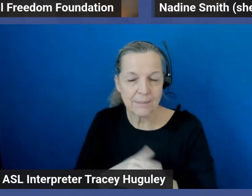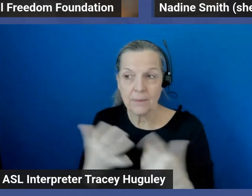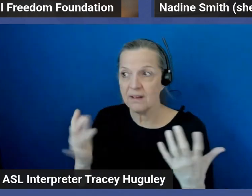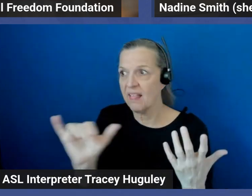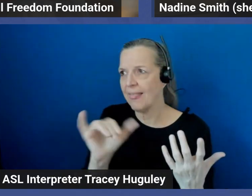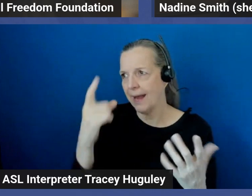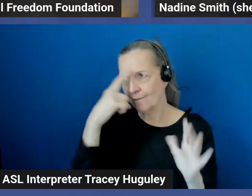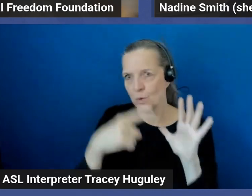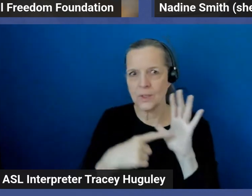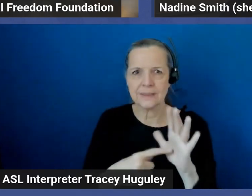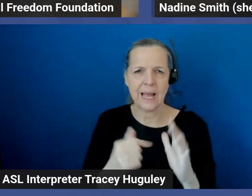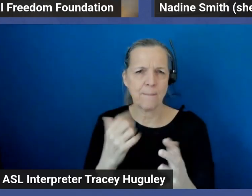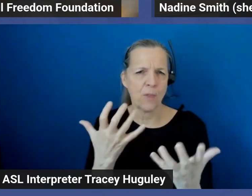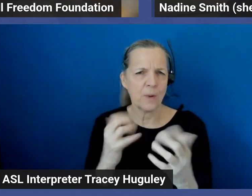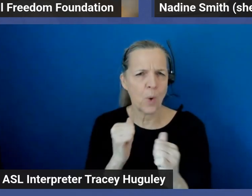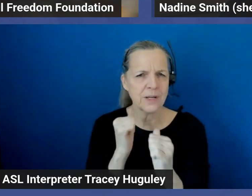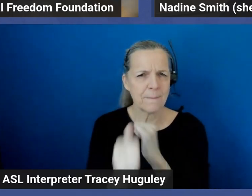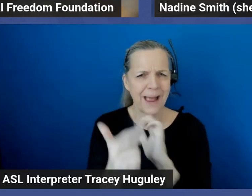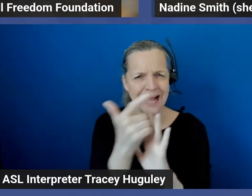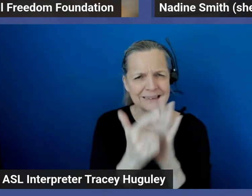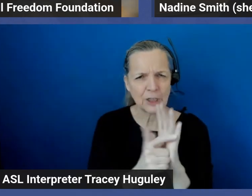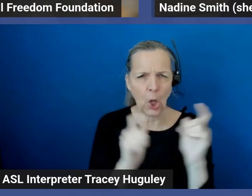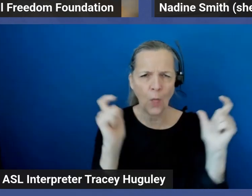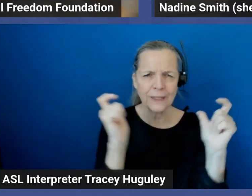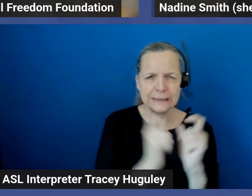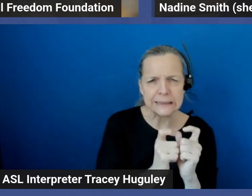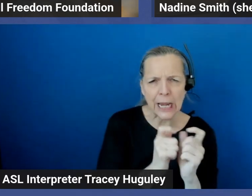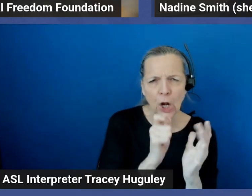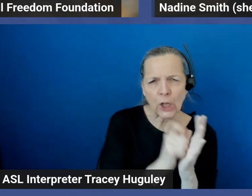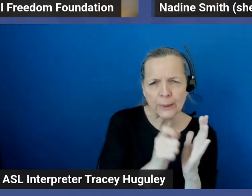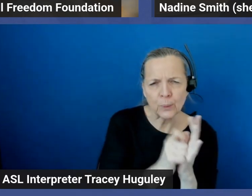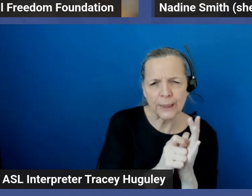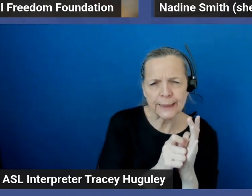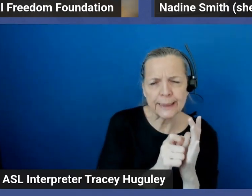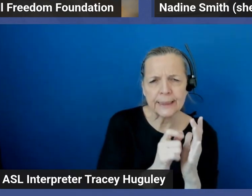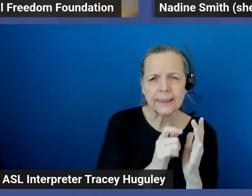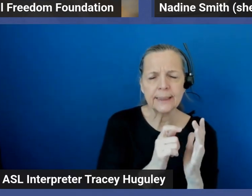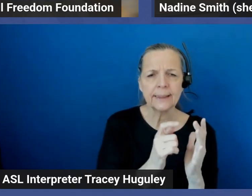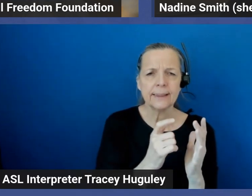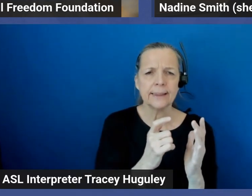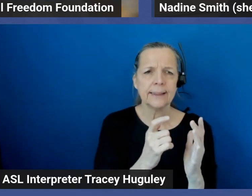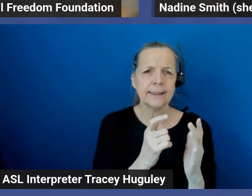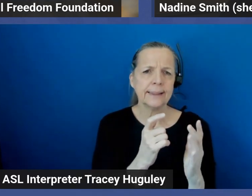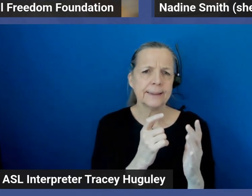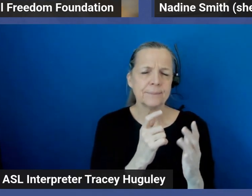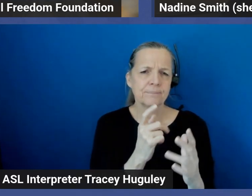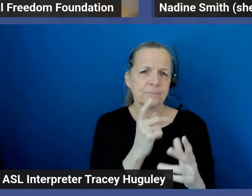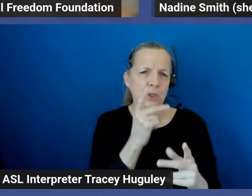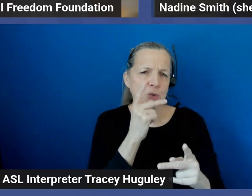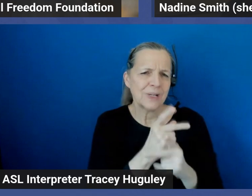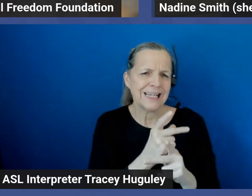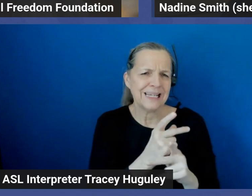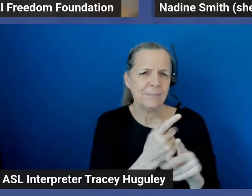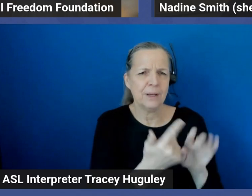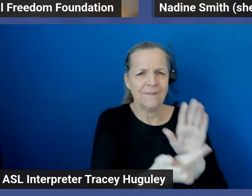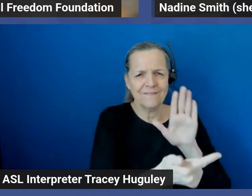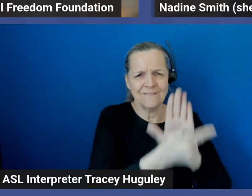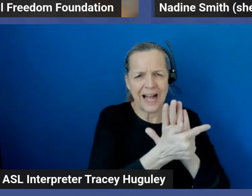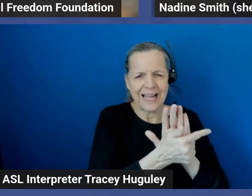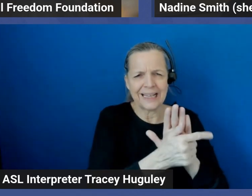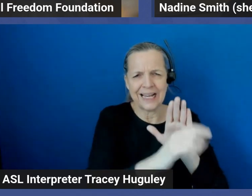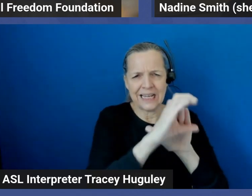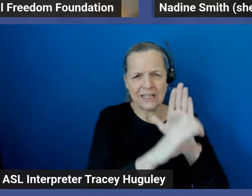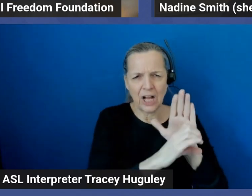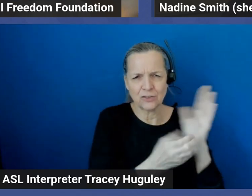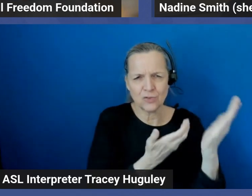law that is narrowly written to protect to keep it from violating constitutional rights,